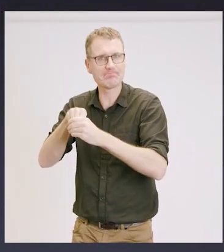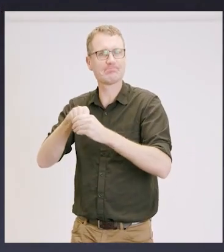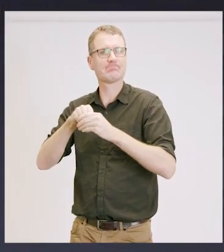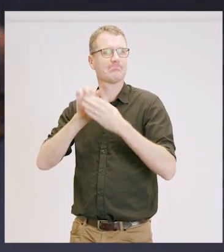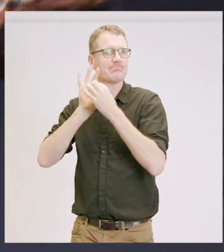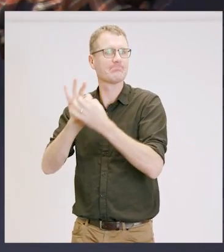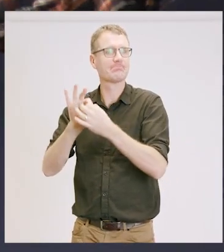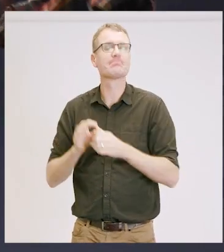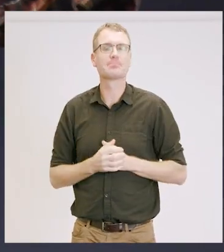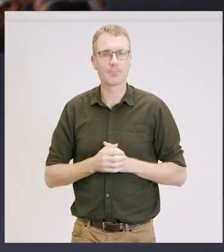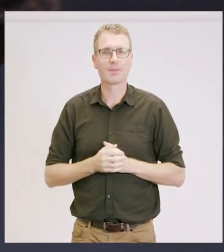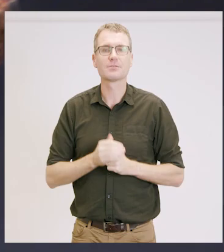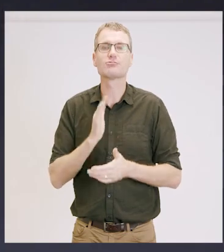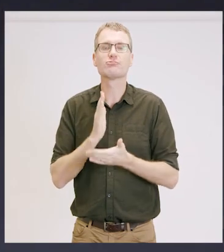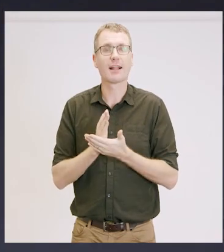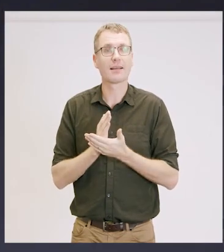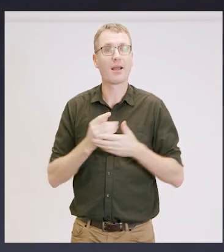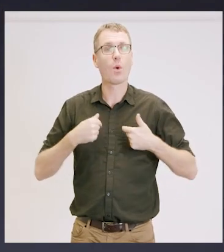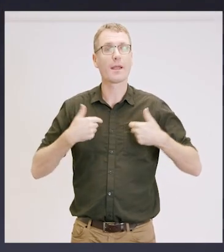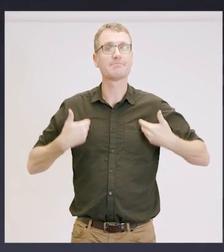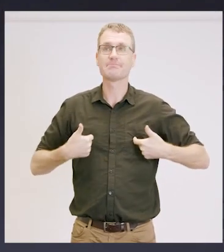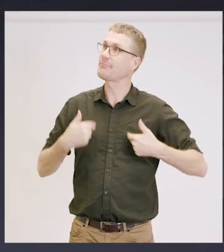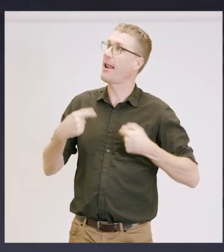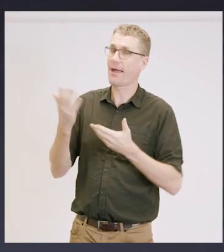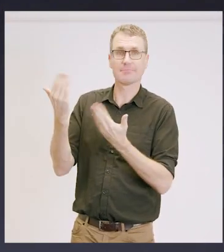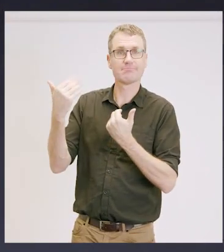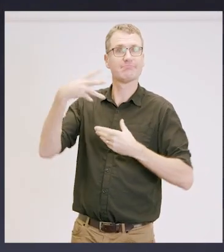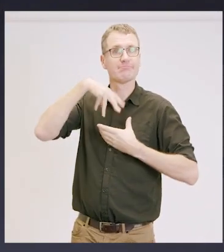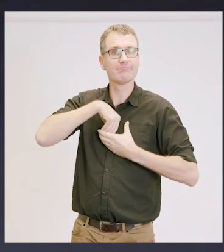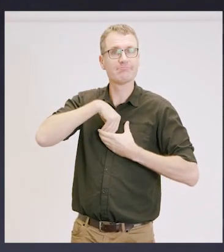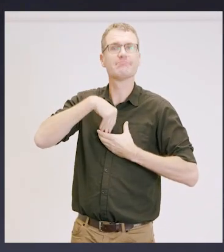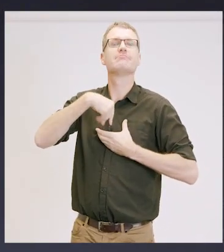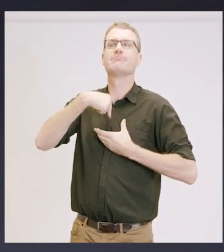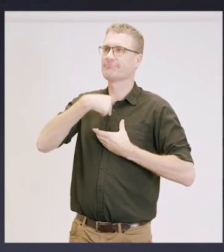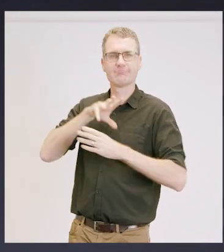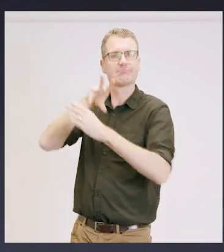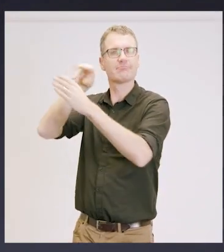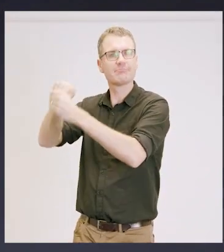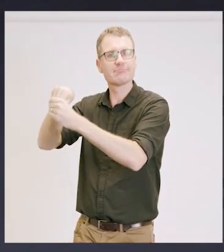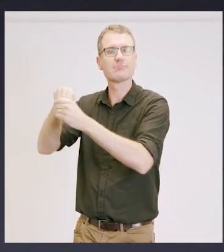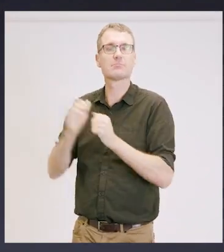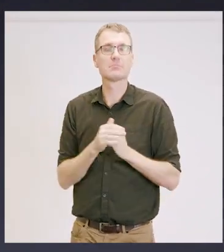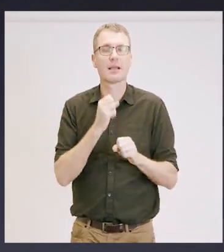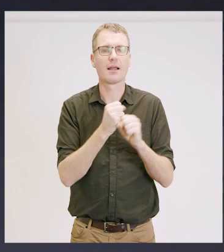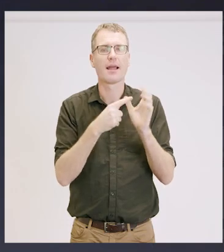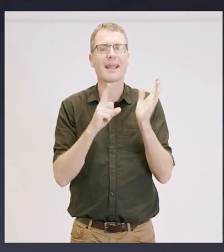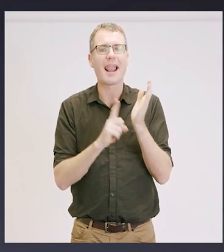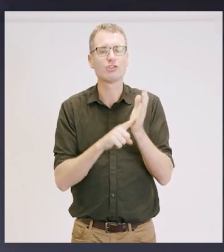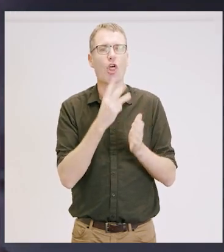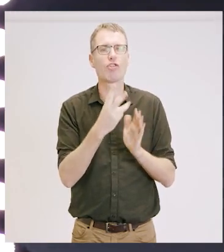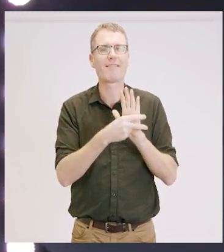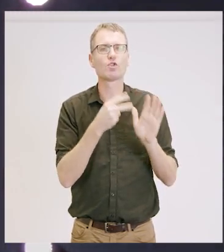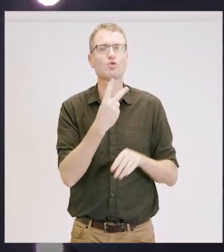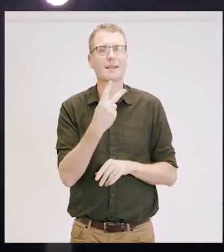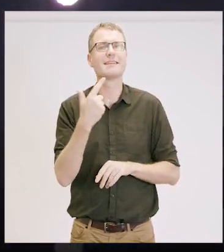God drenches us. We are allowing ourselves to actually have God become part of us, or us become part of God. And we see